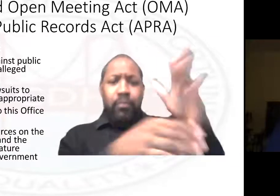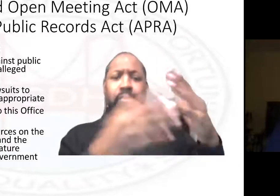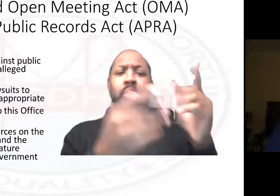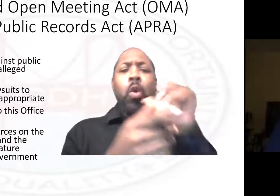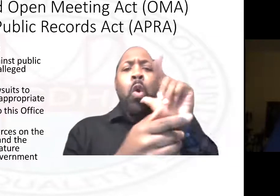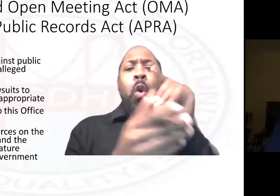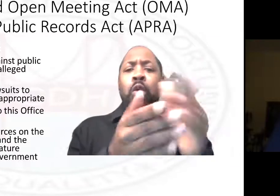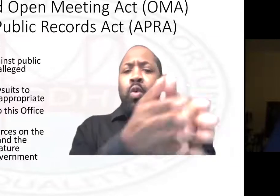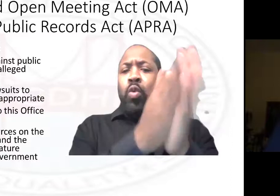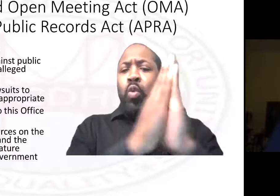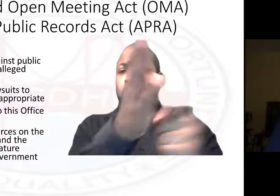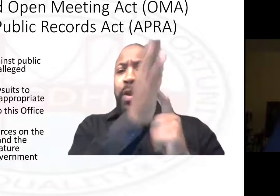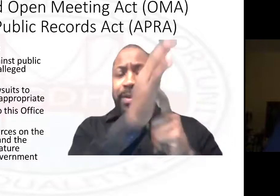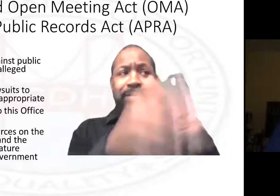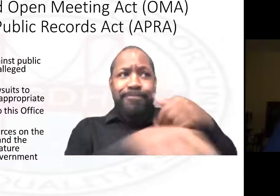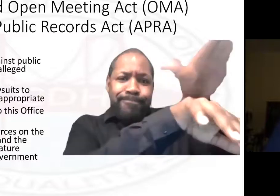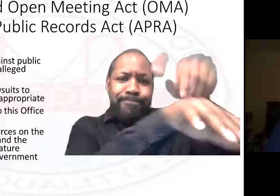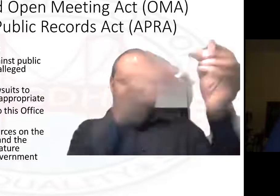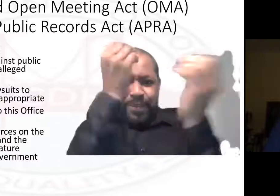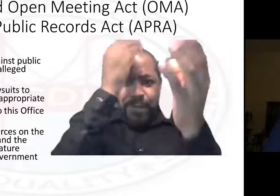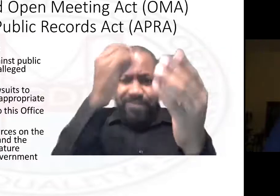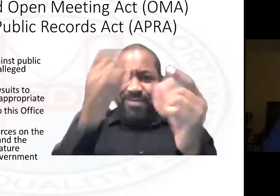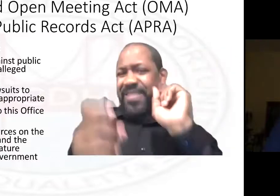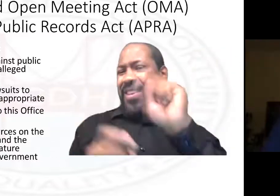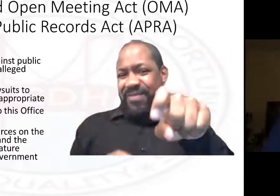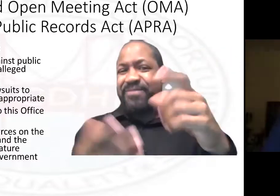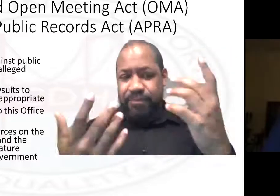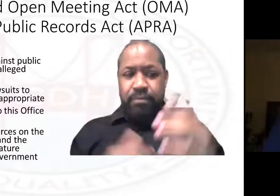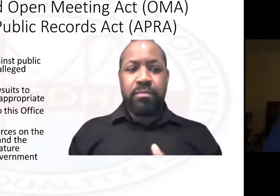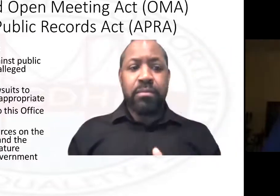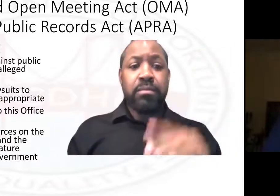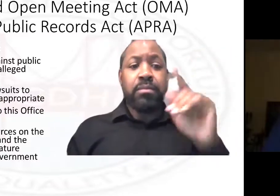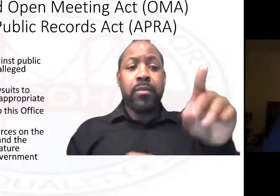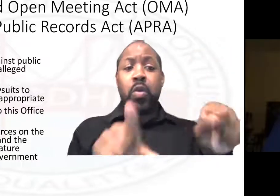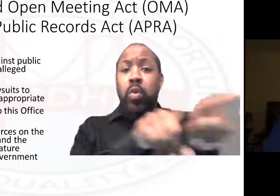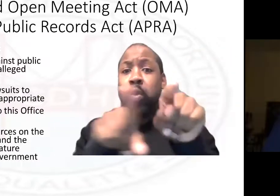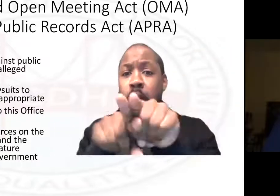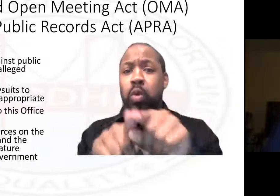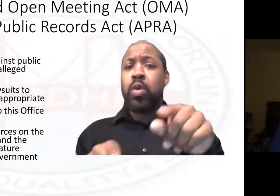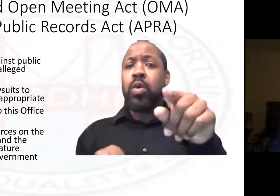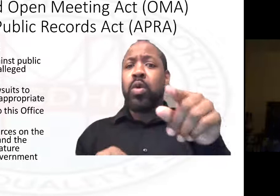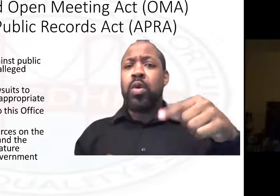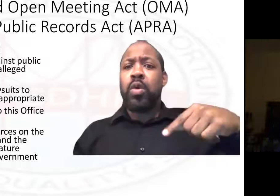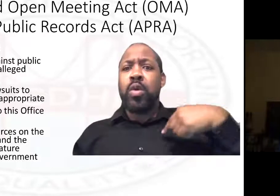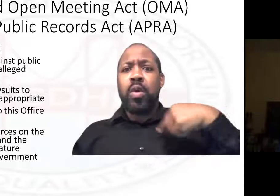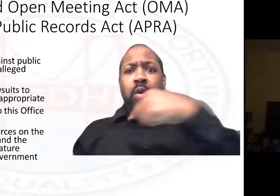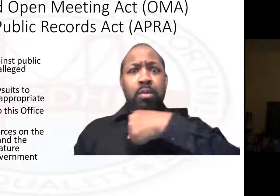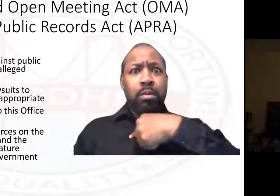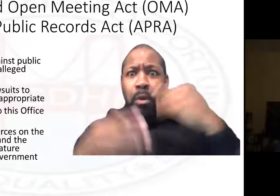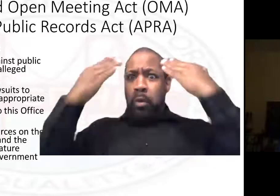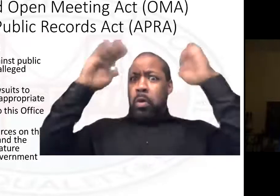to process that and send that back about, who requested that information, and who it was distributed